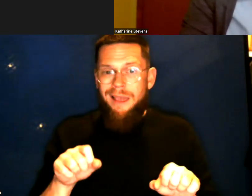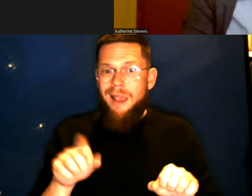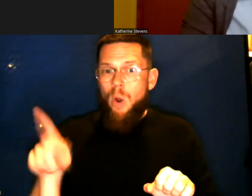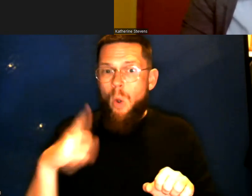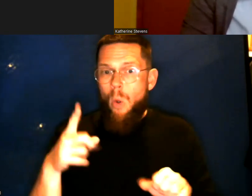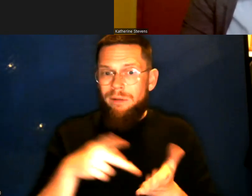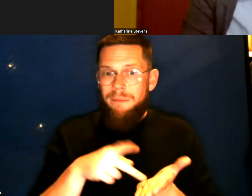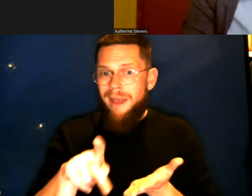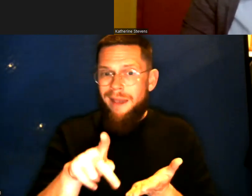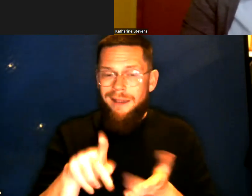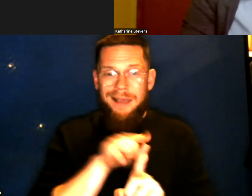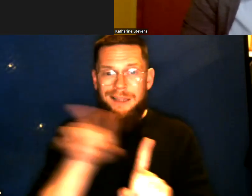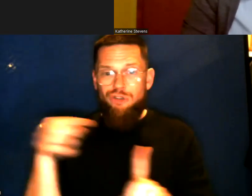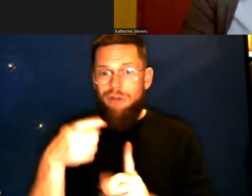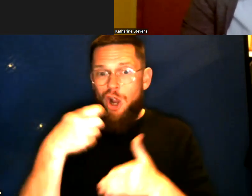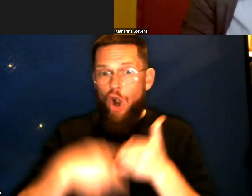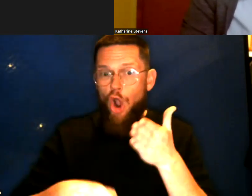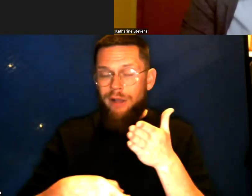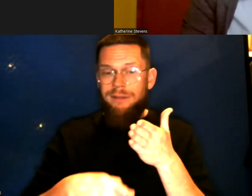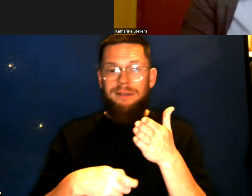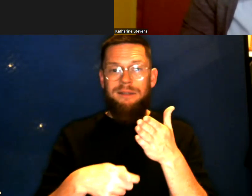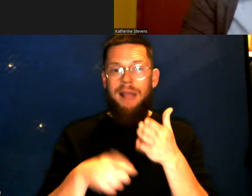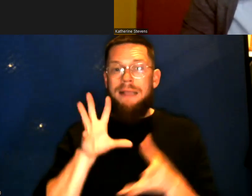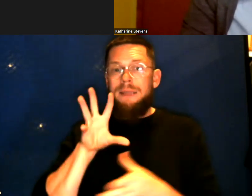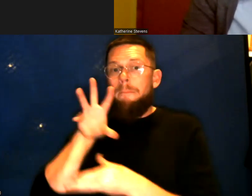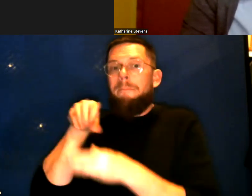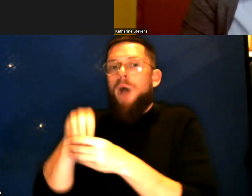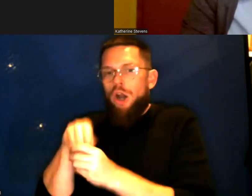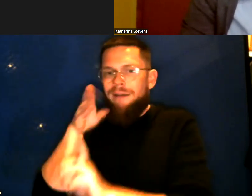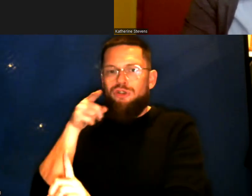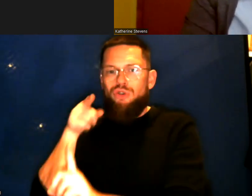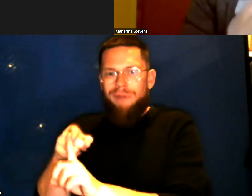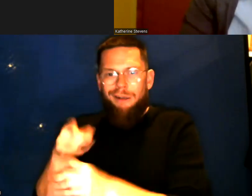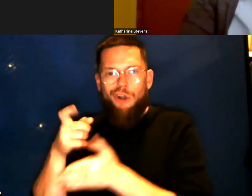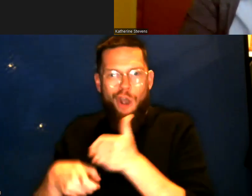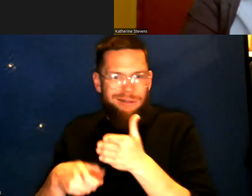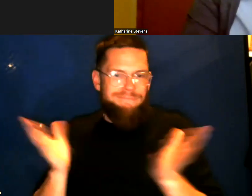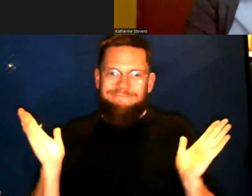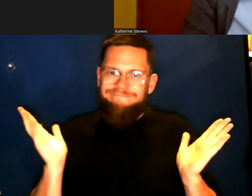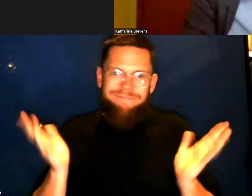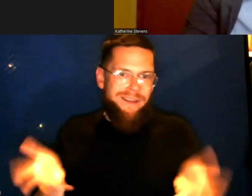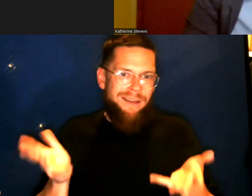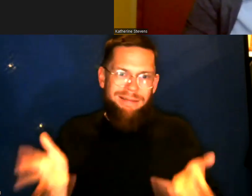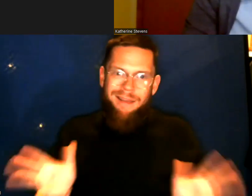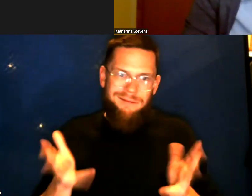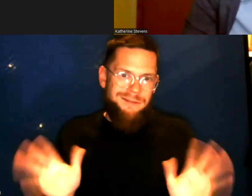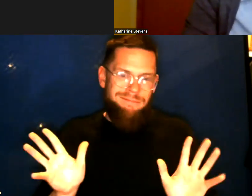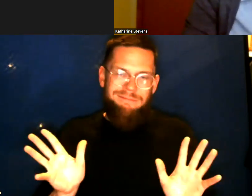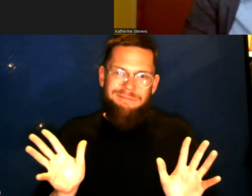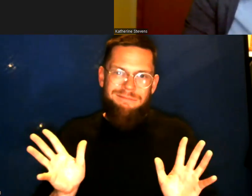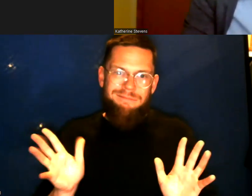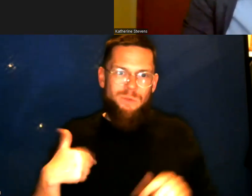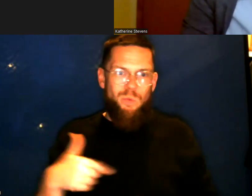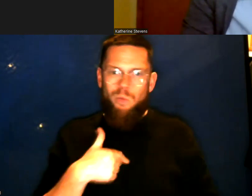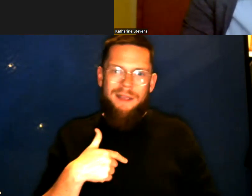for, you know, as a portion of direct costs, right? That's how it is, you know, how we make that